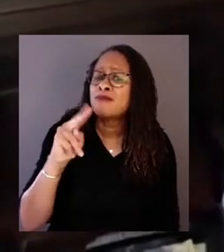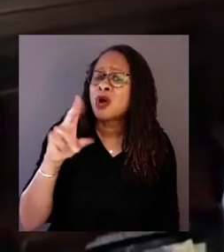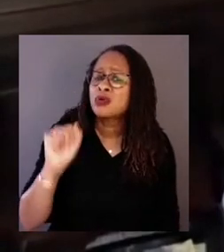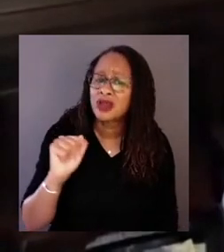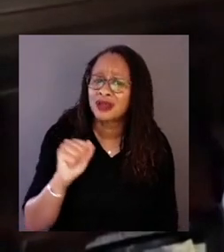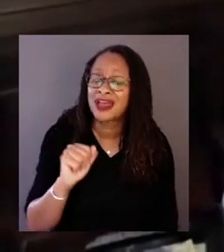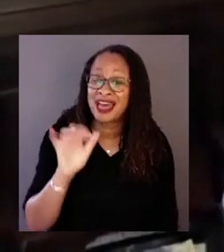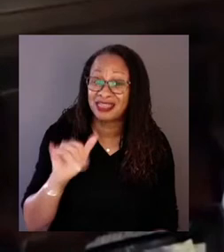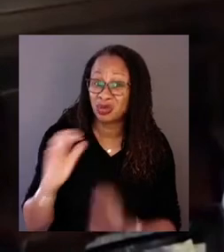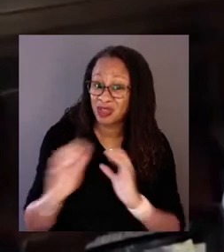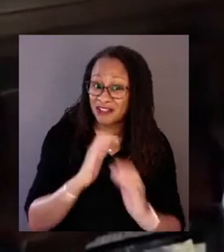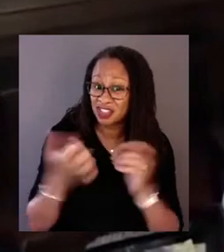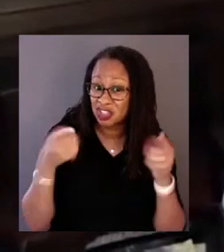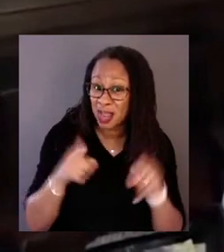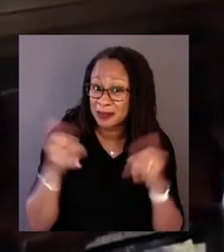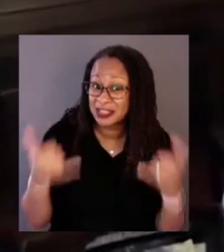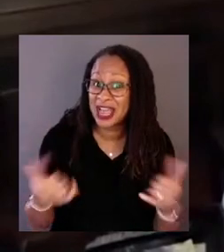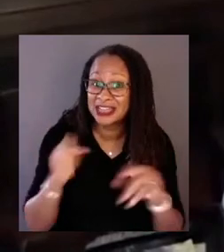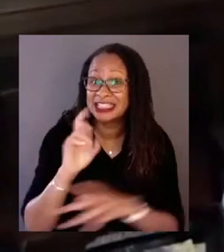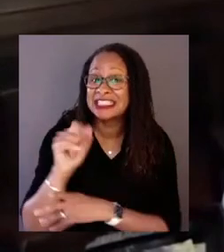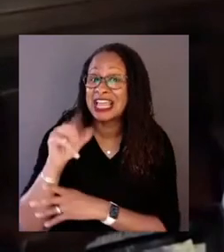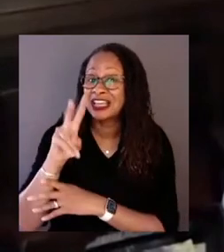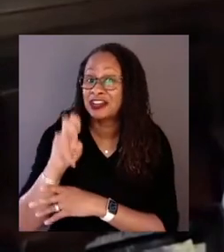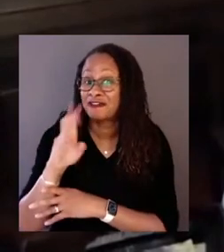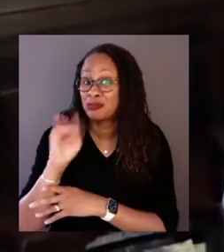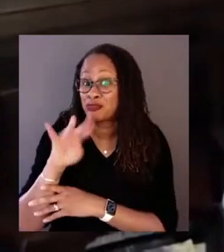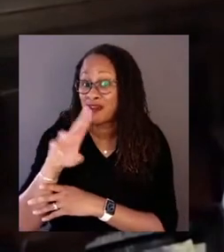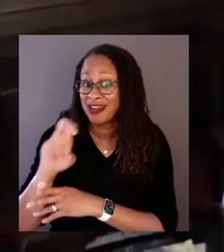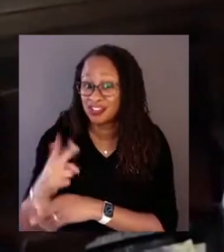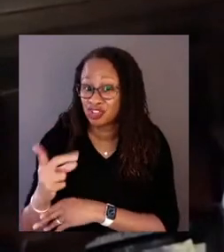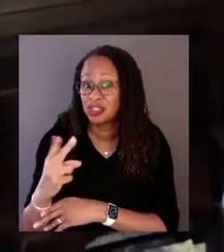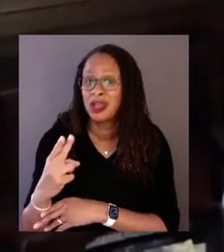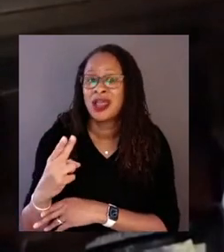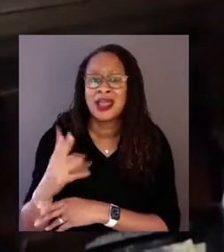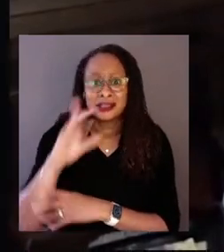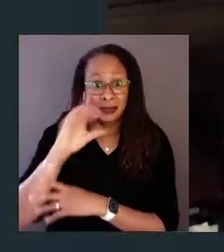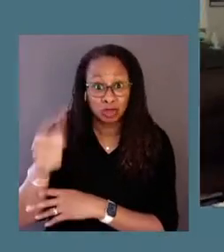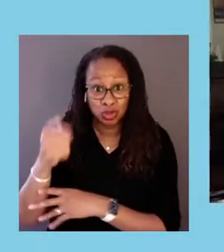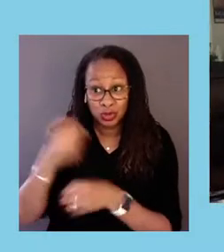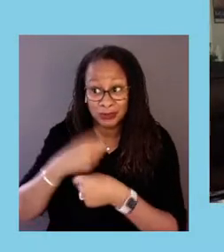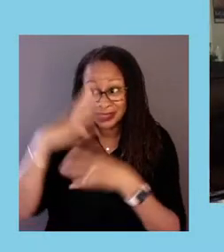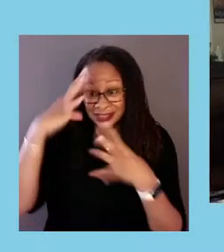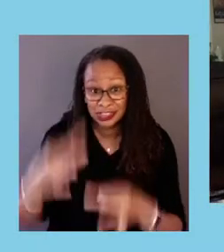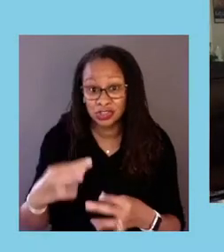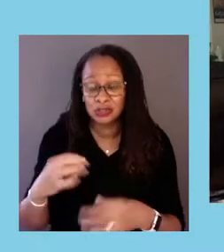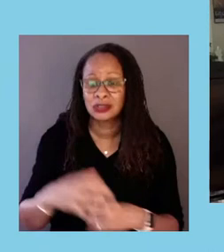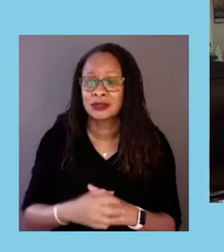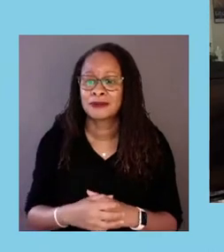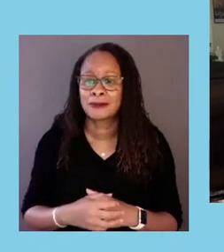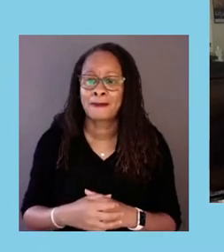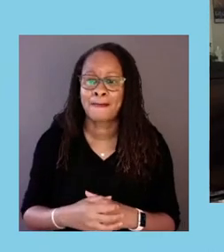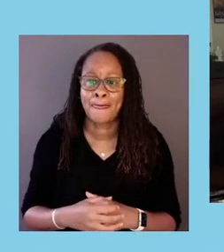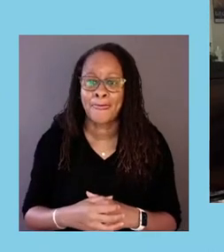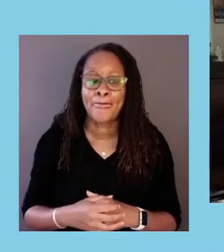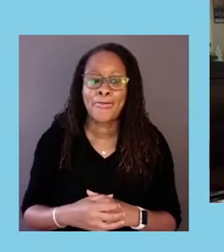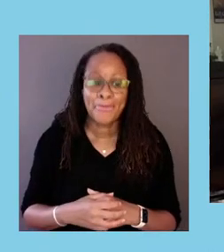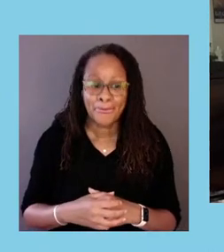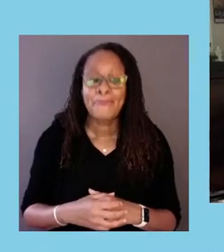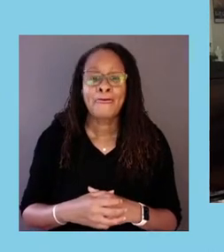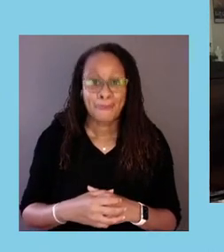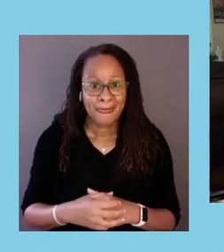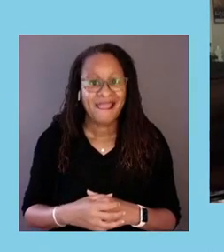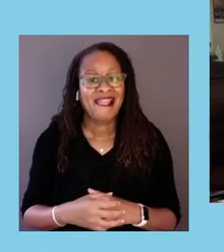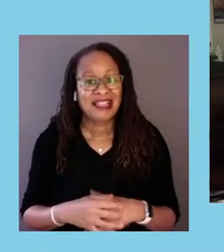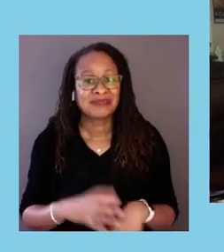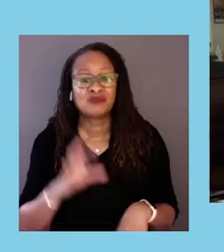conversations happening at the executive branch? And is it really up to you guys to make that decision? Well, I think it will start with the executive committee.